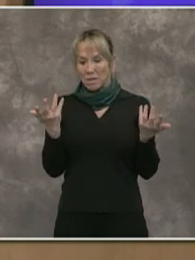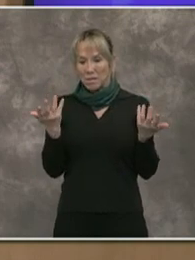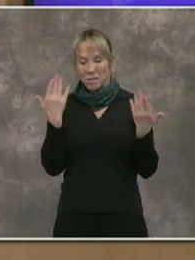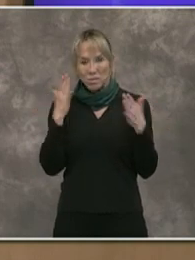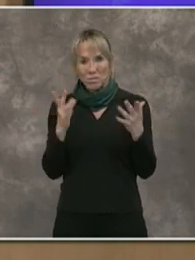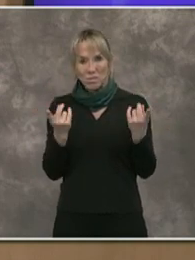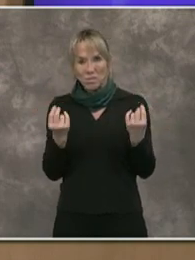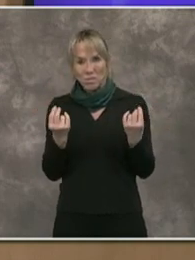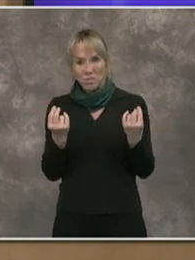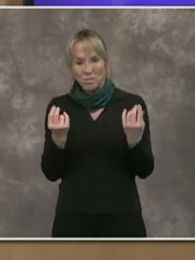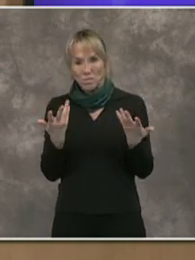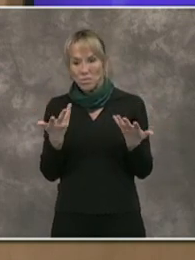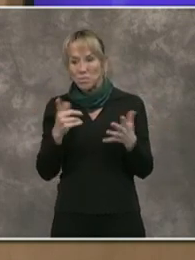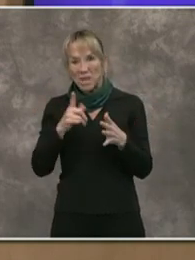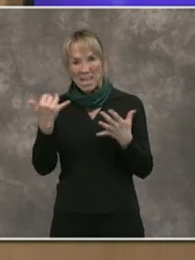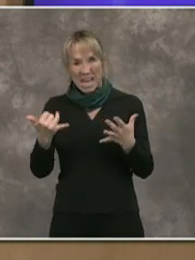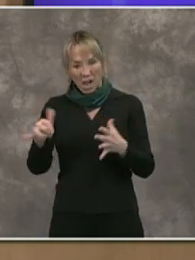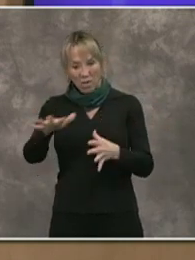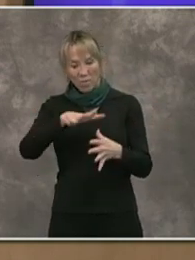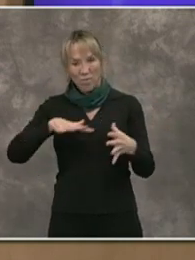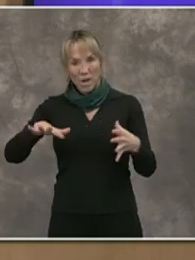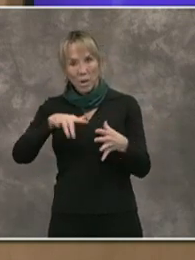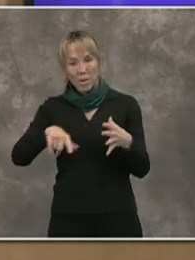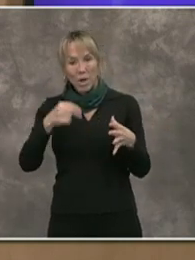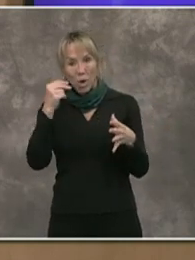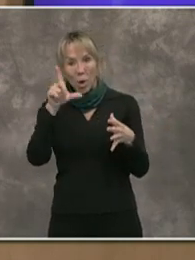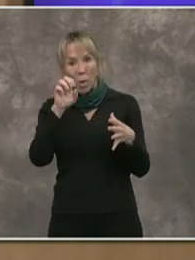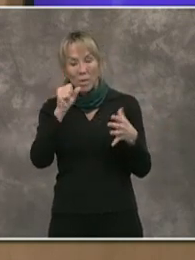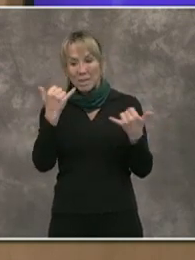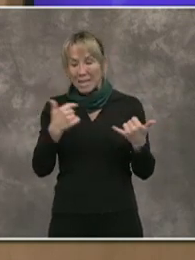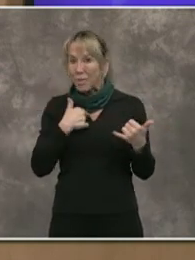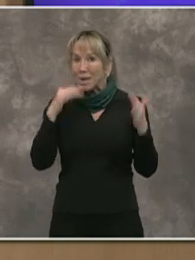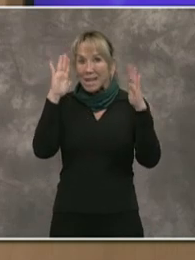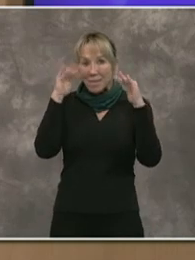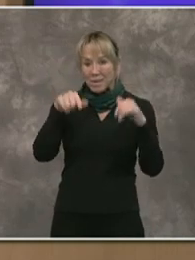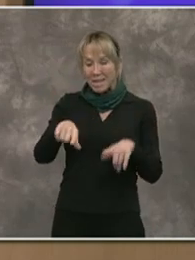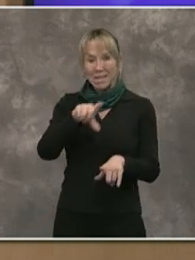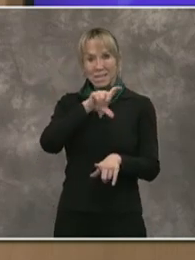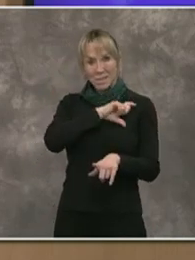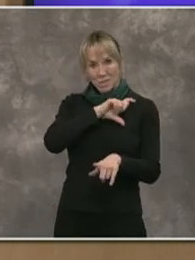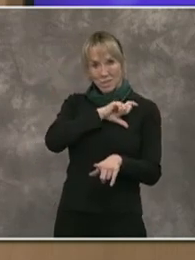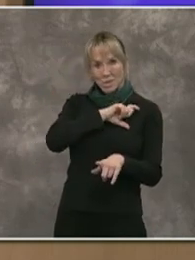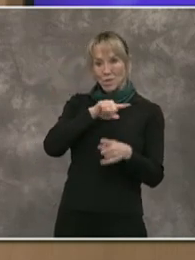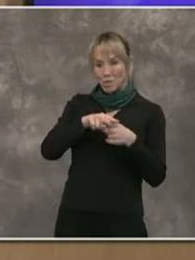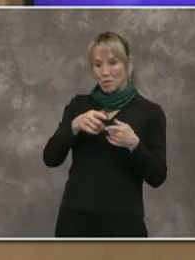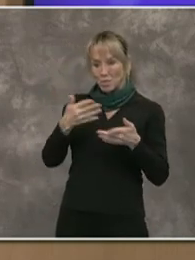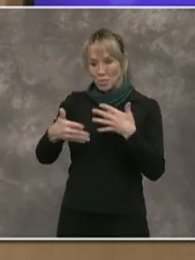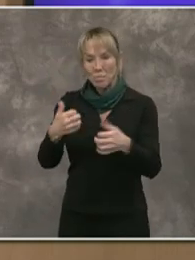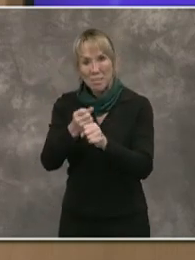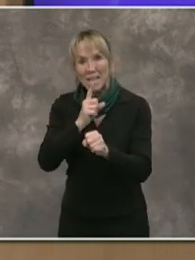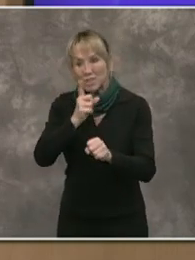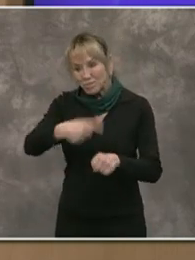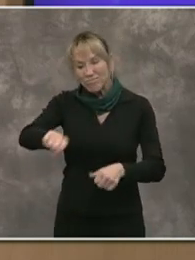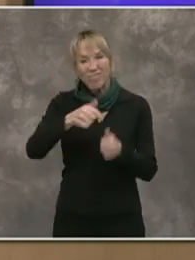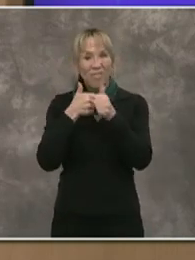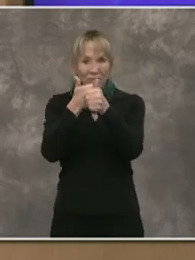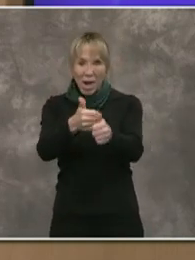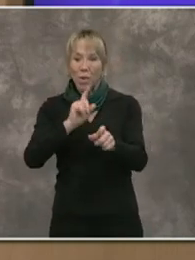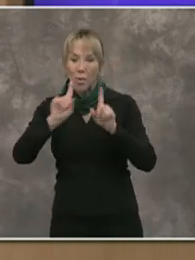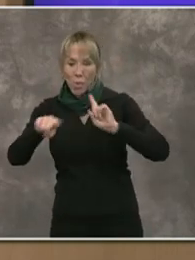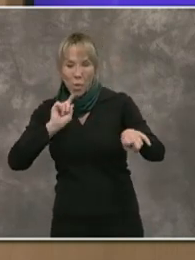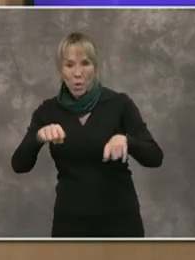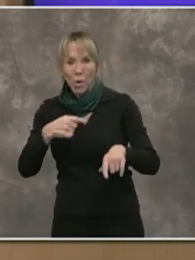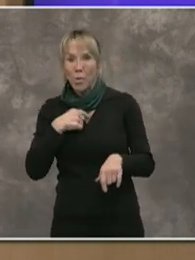that in an environment where we are expecting law enforcement to enforce the public health orders. We're asking them